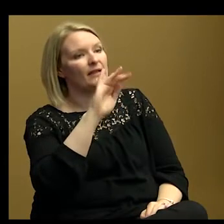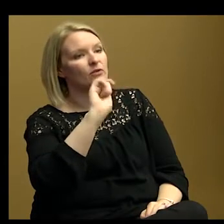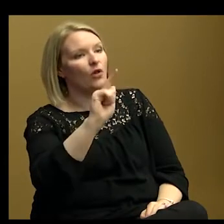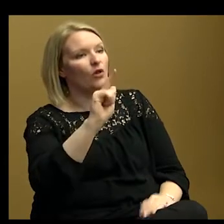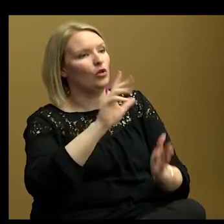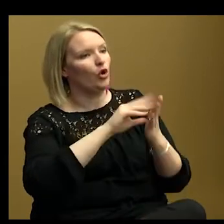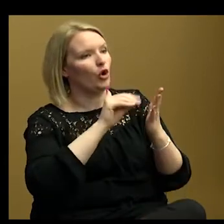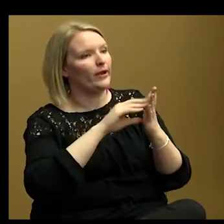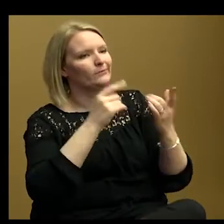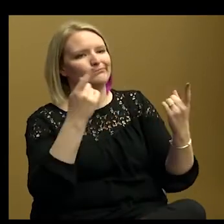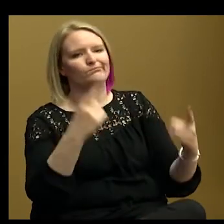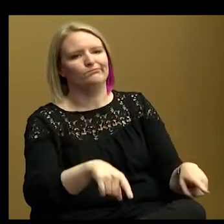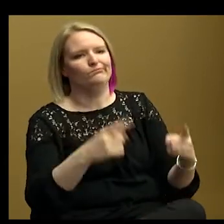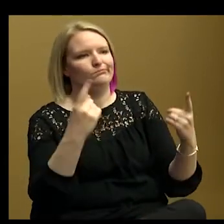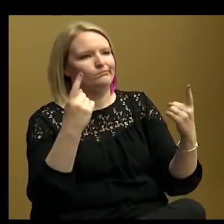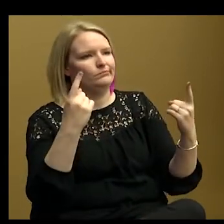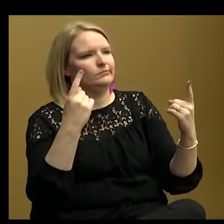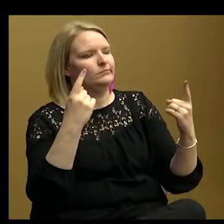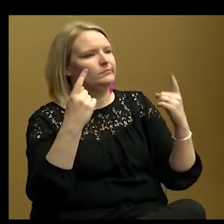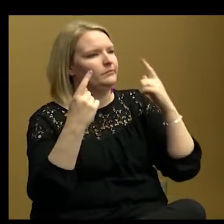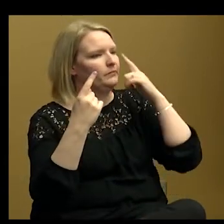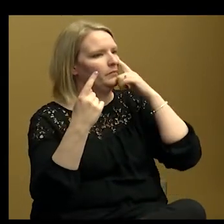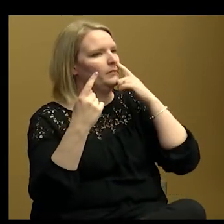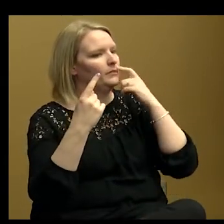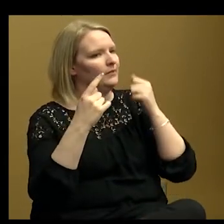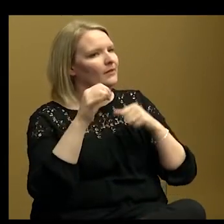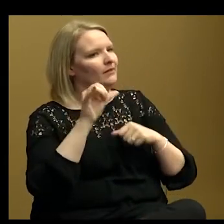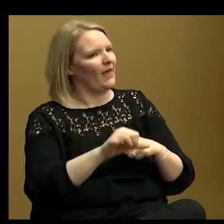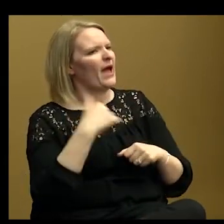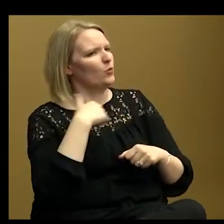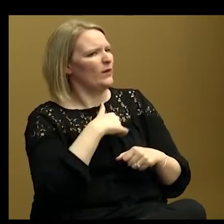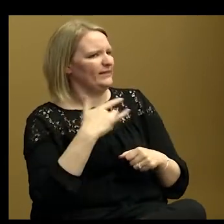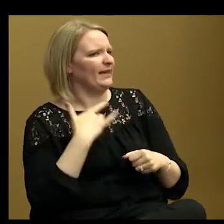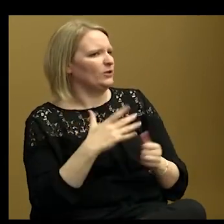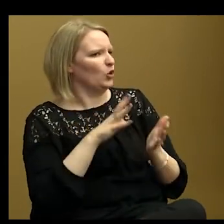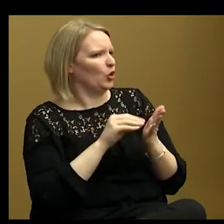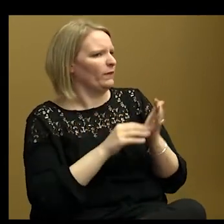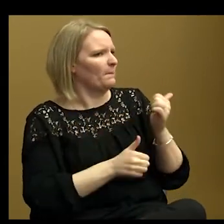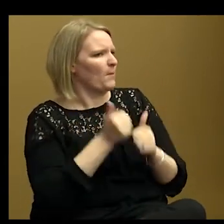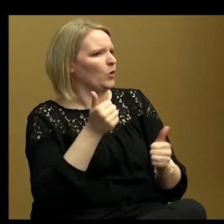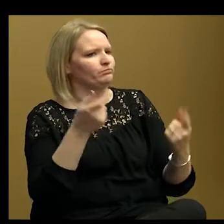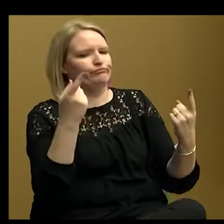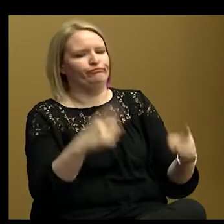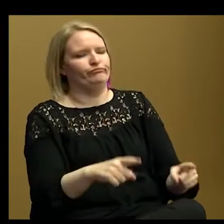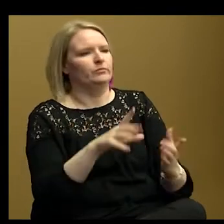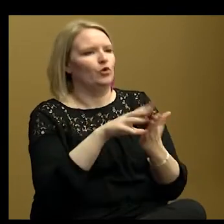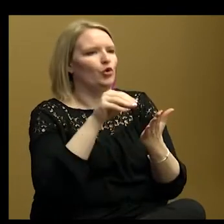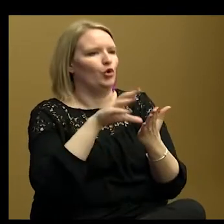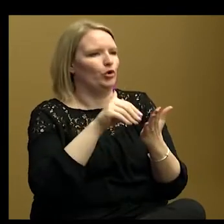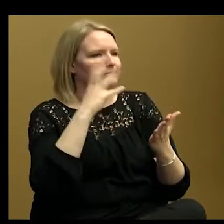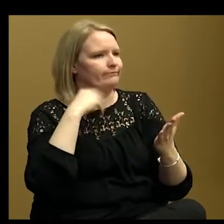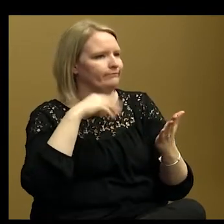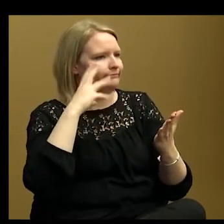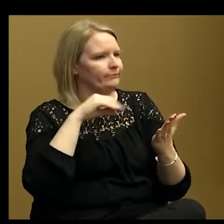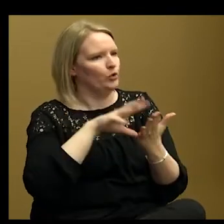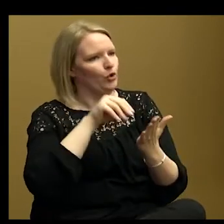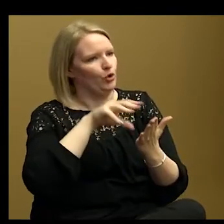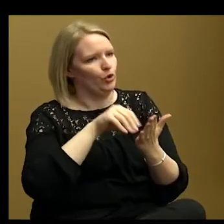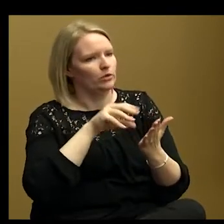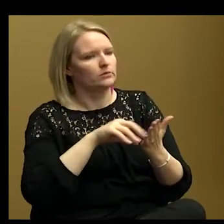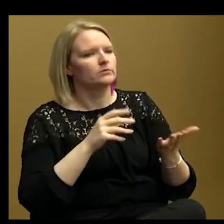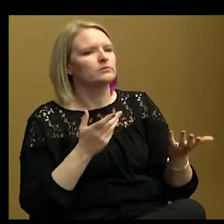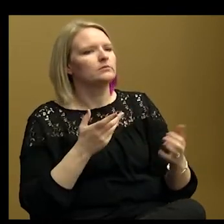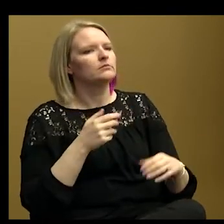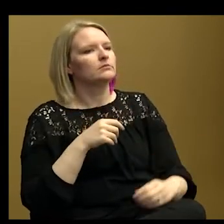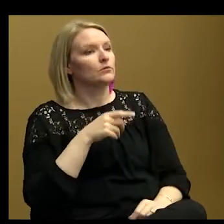right? And incidentally is how we learn probably 90% of all we know. Because, you know, even